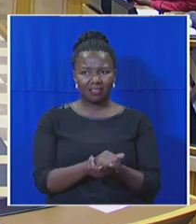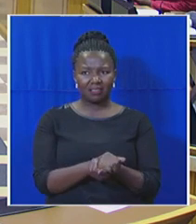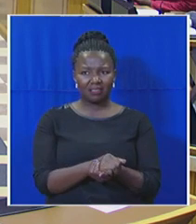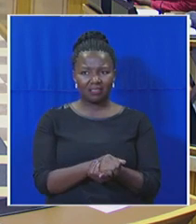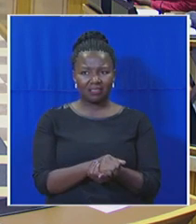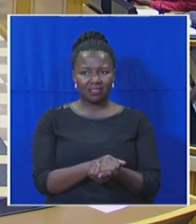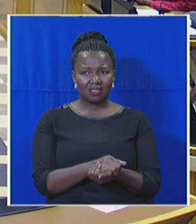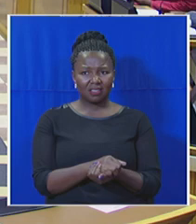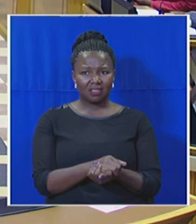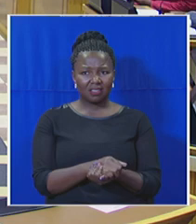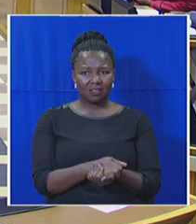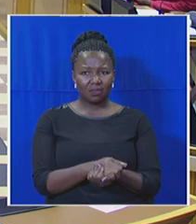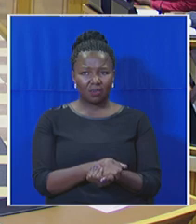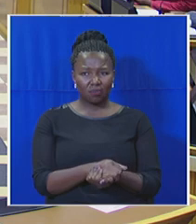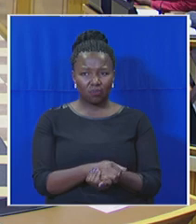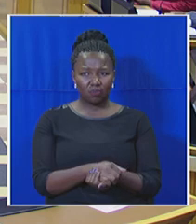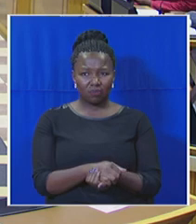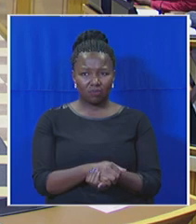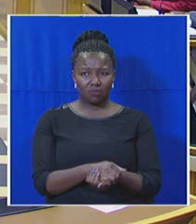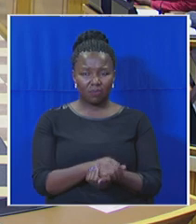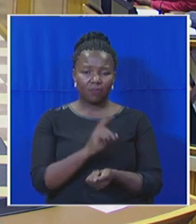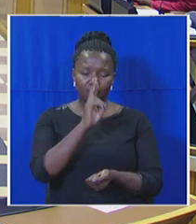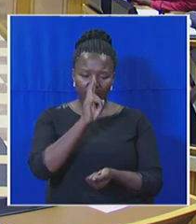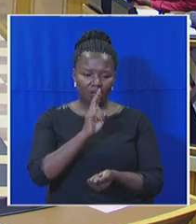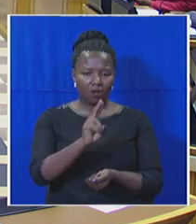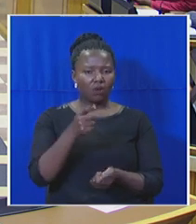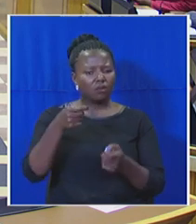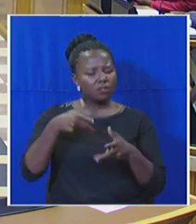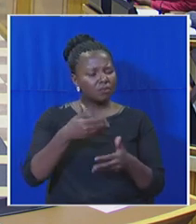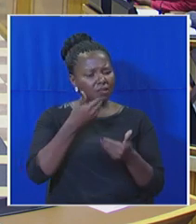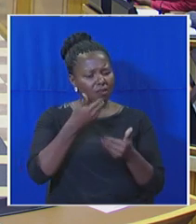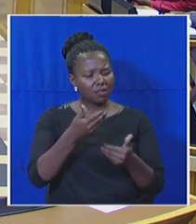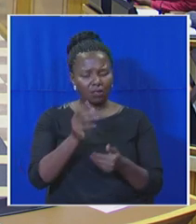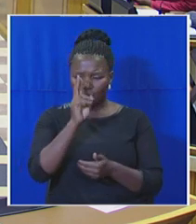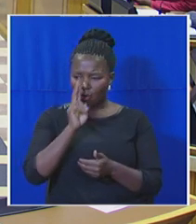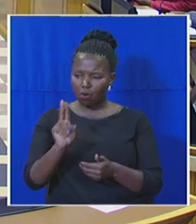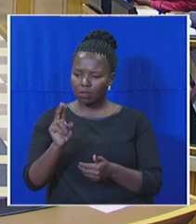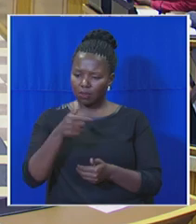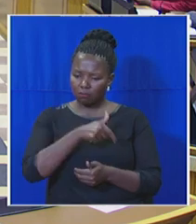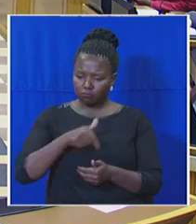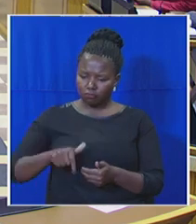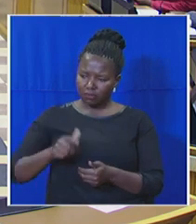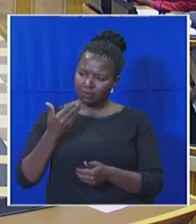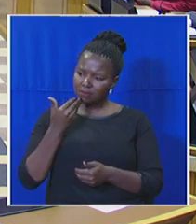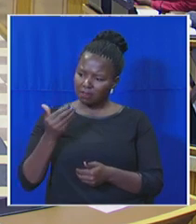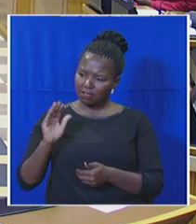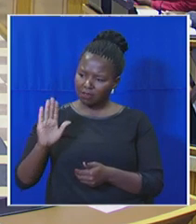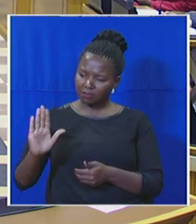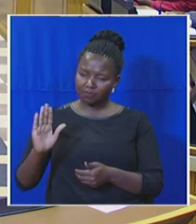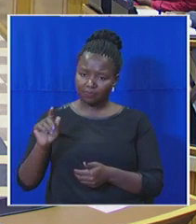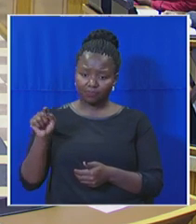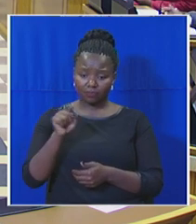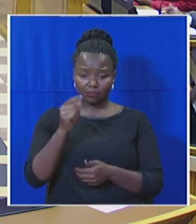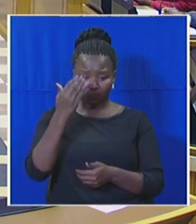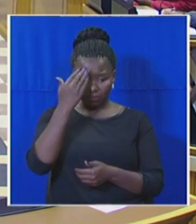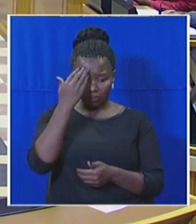Thank you, Honorable Speaker. Thank you, Honorable President. As we know that the ANC